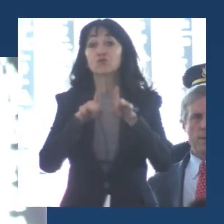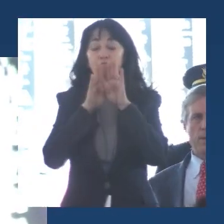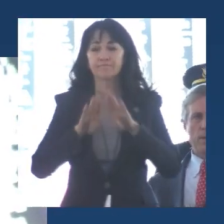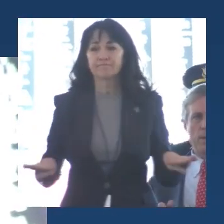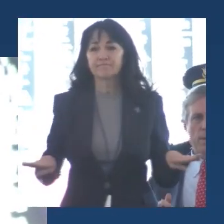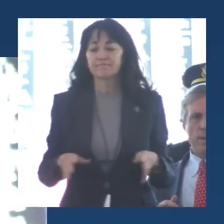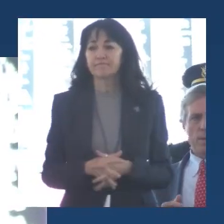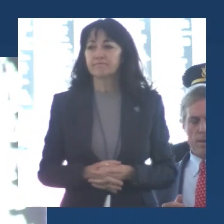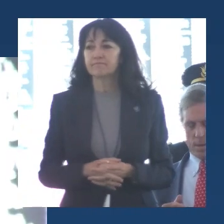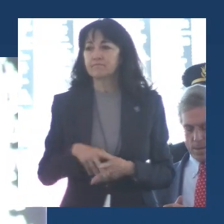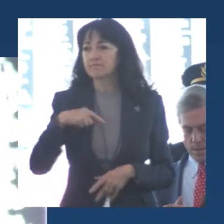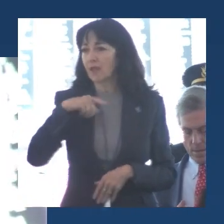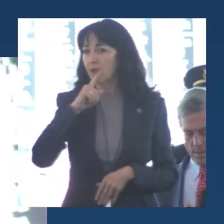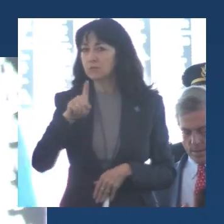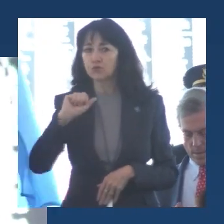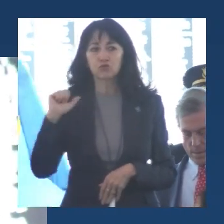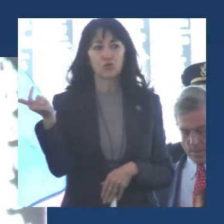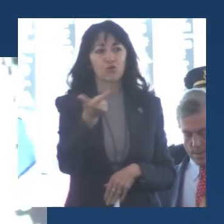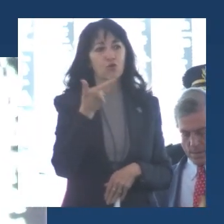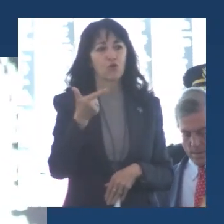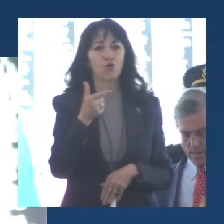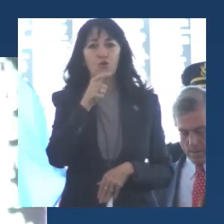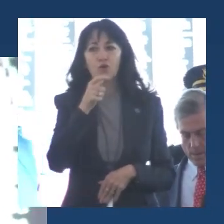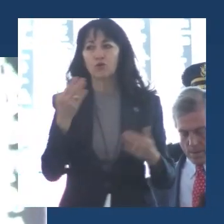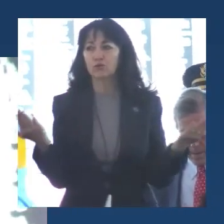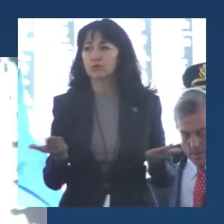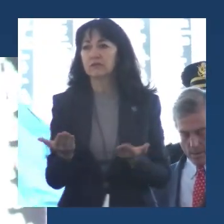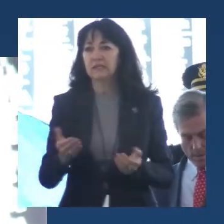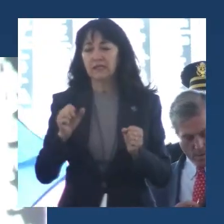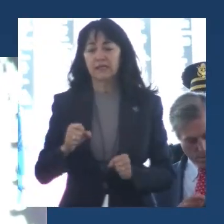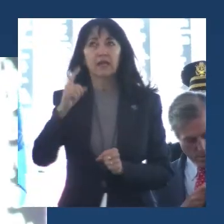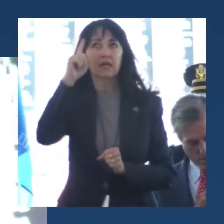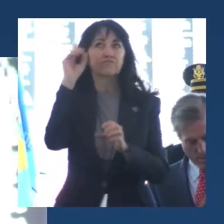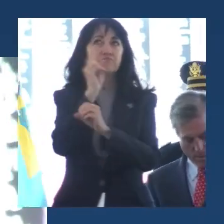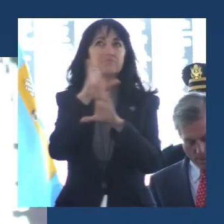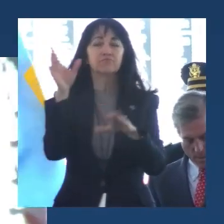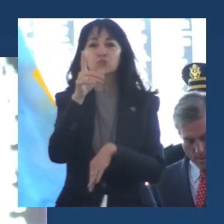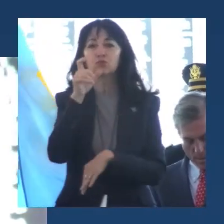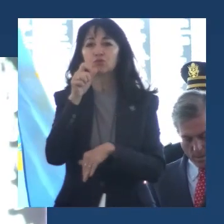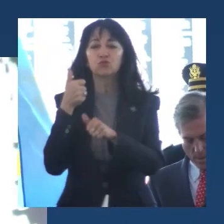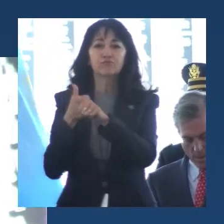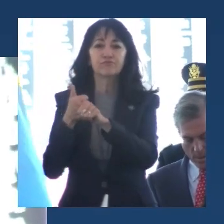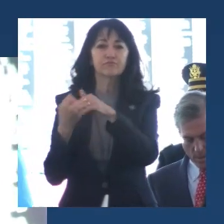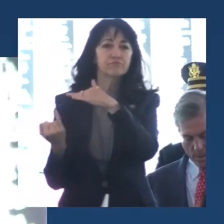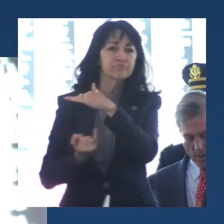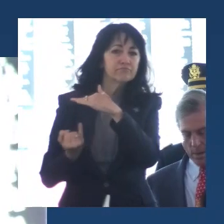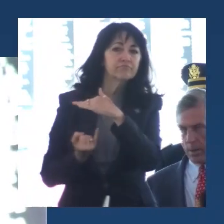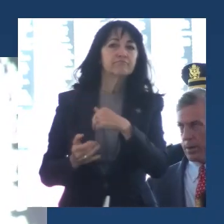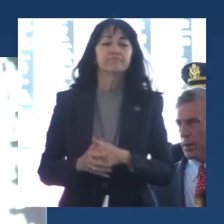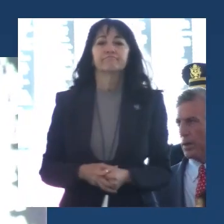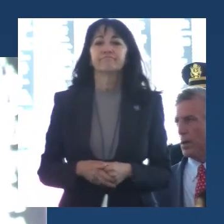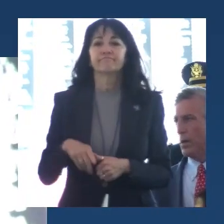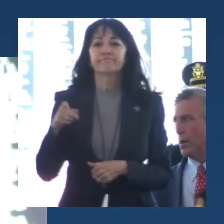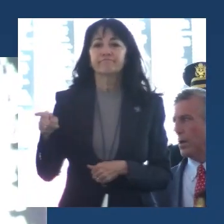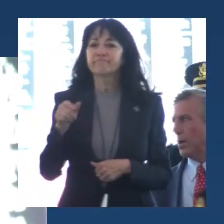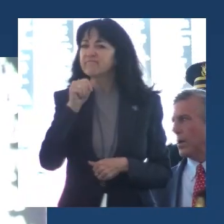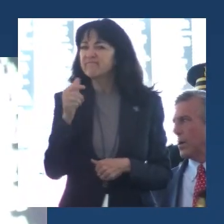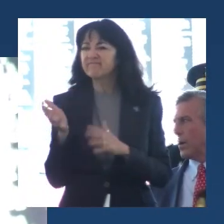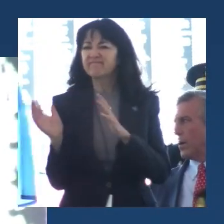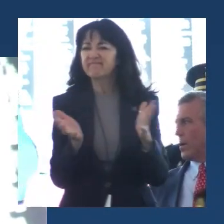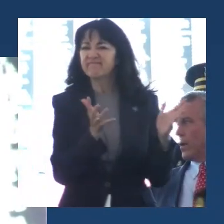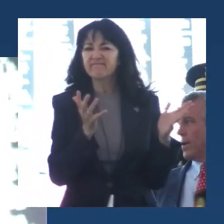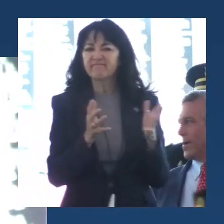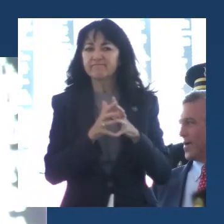in the audience today can think of one veteran they know who keeps to themselves, is isolated, or doesn't like to talk about